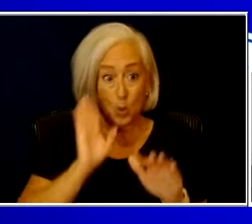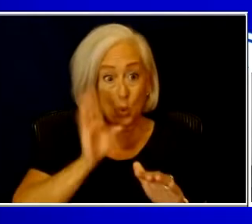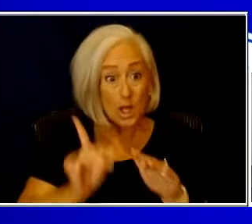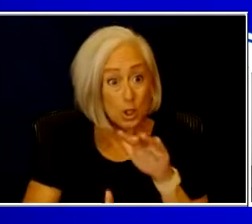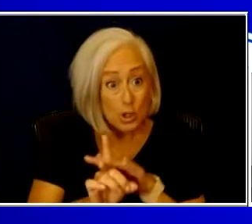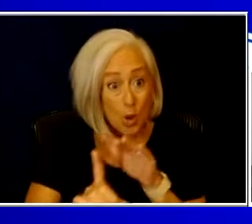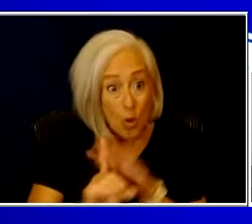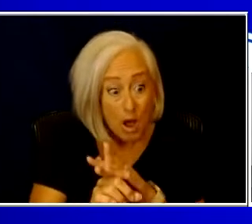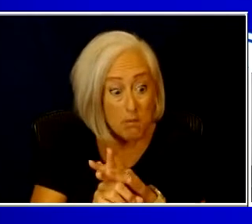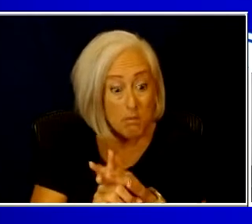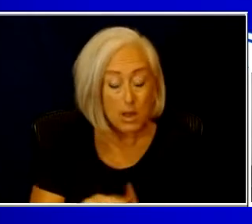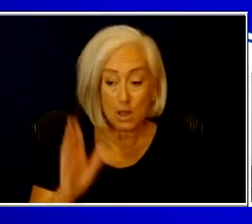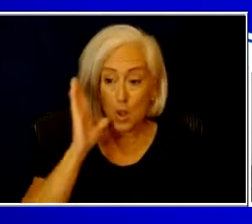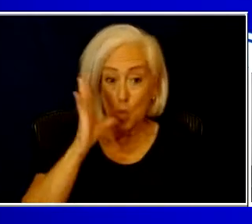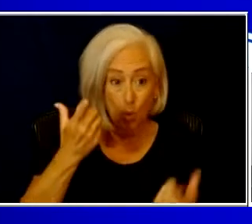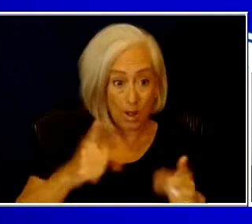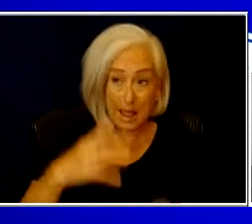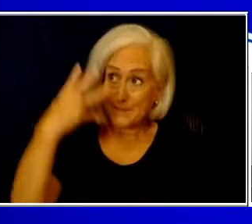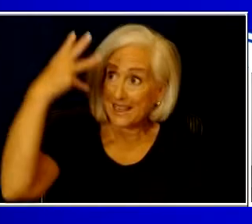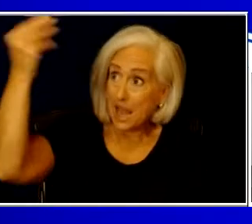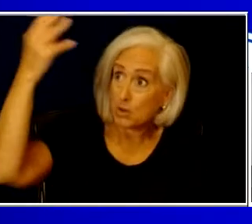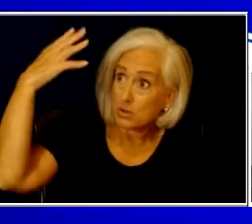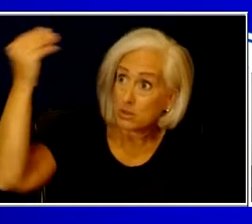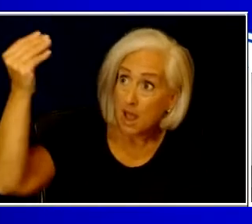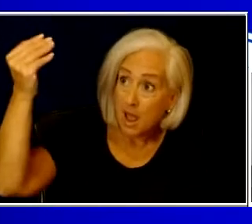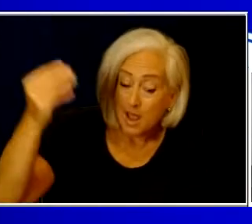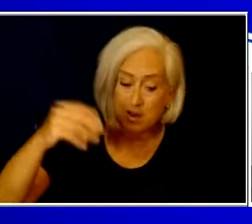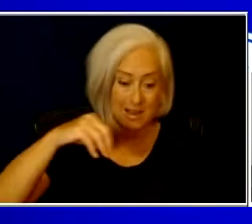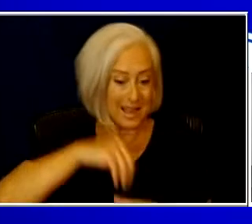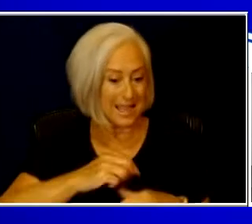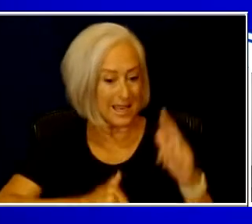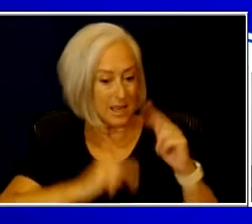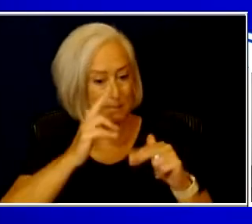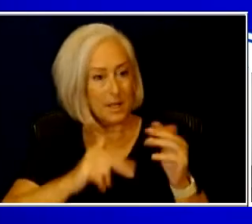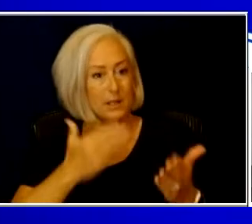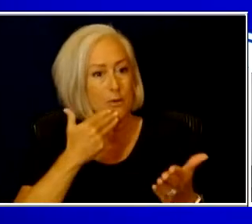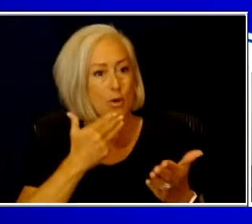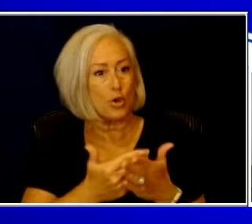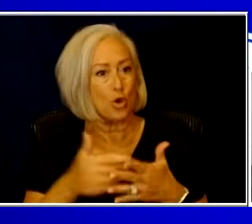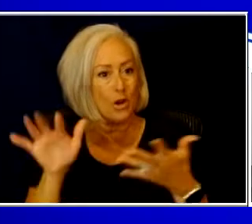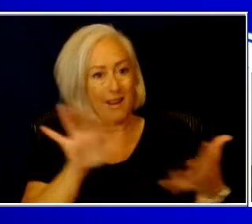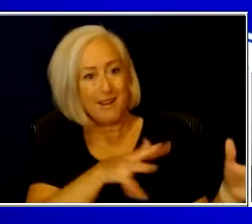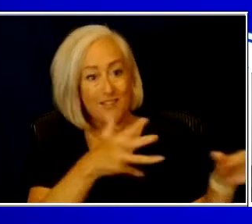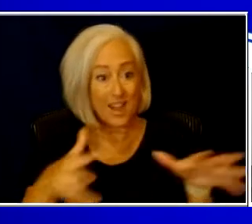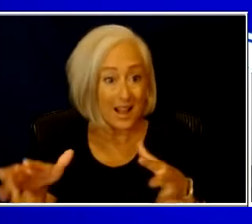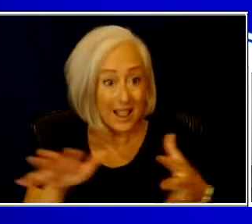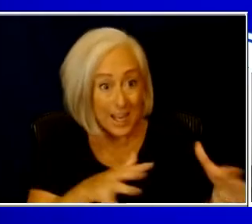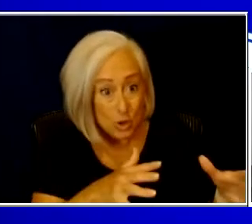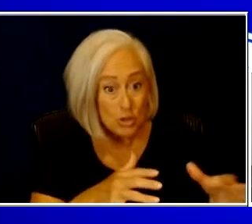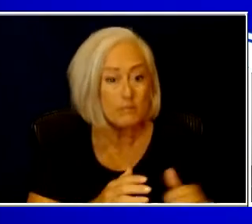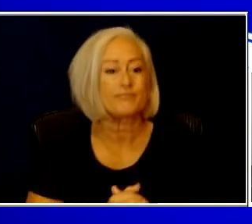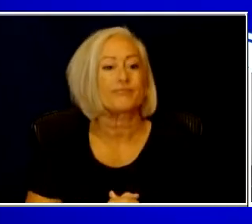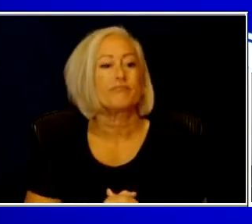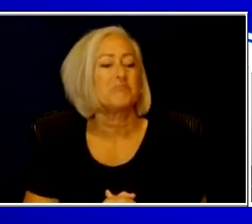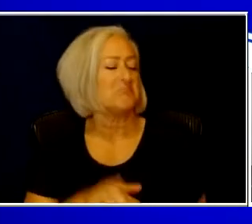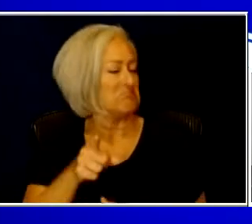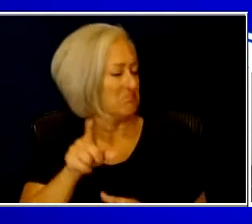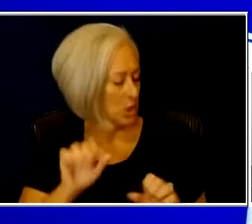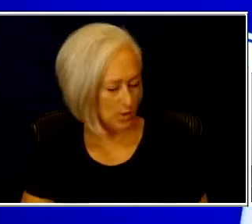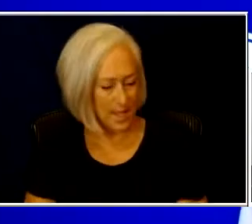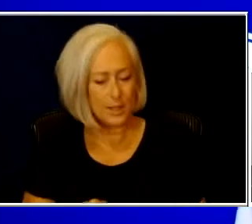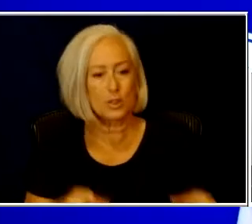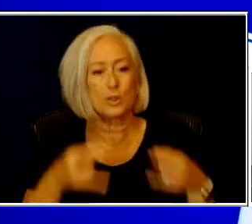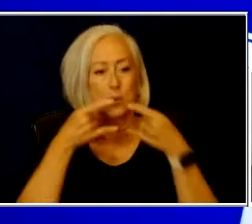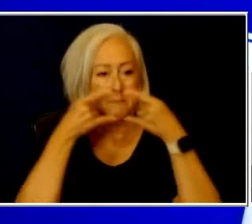or in a very well ventilated area? And of course, you are always welcome to wear your mask and do that appropriate frequent hand hygiene as well. And